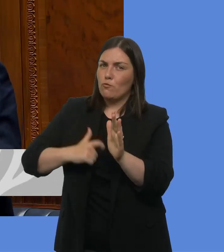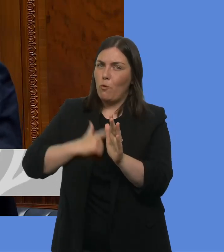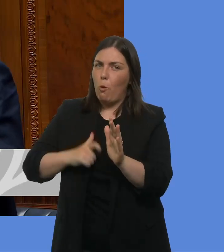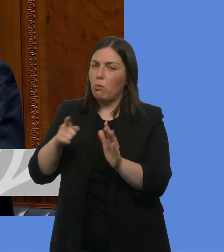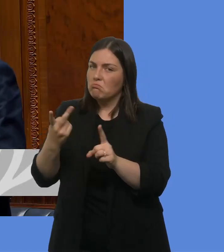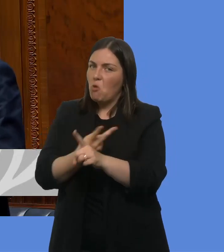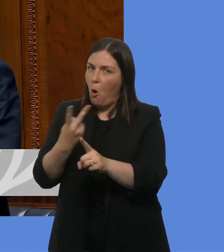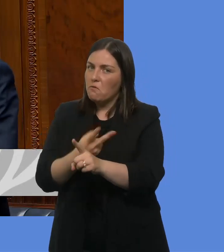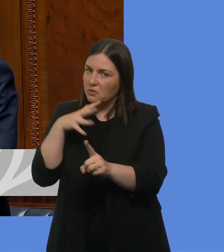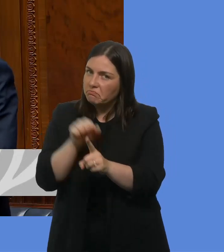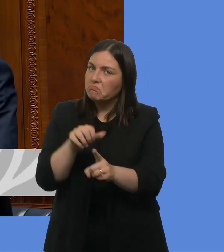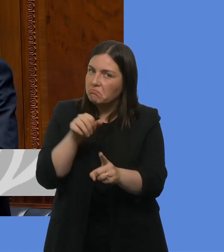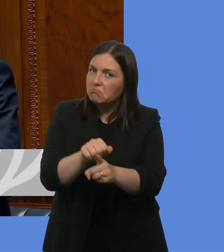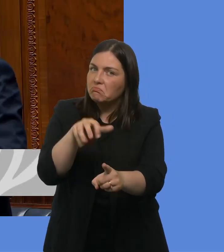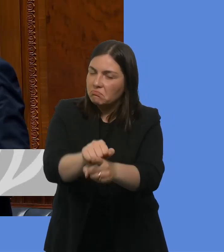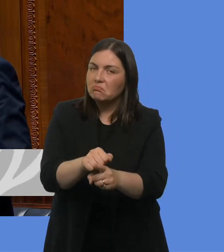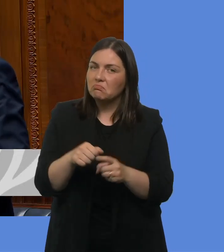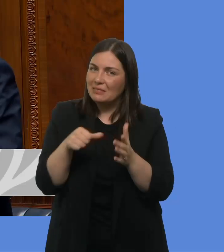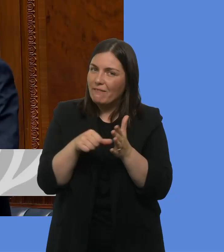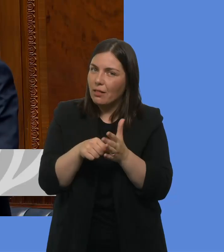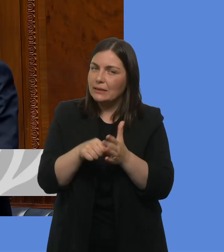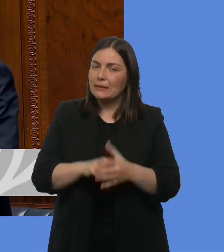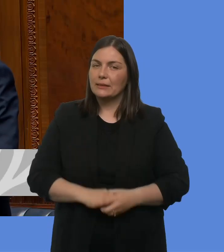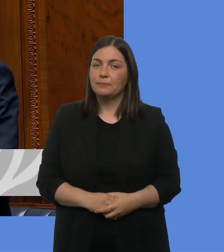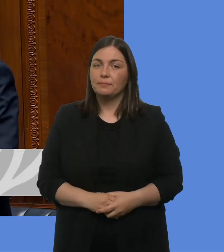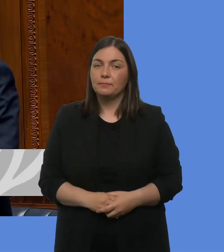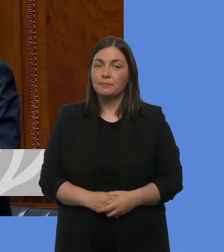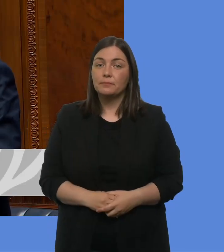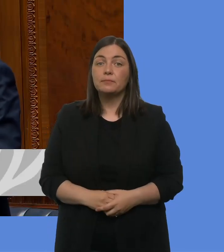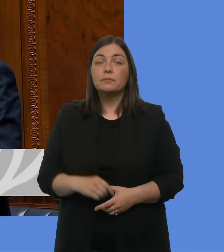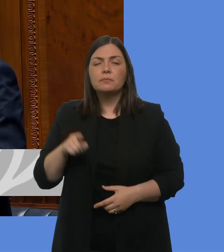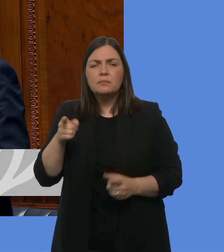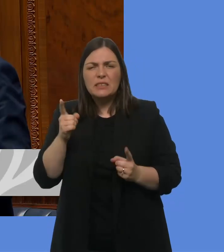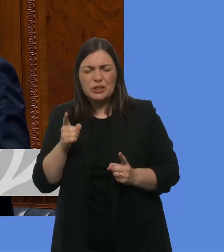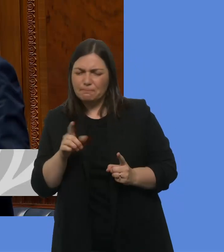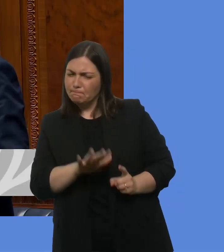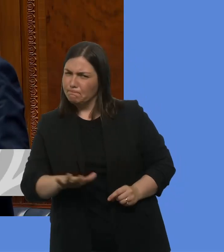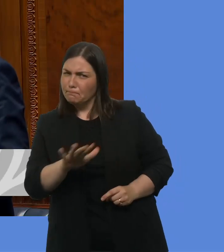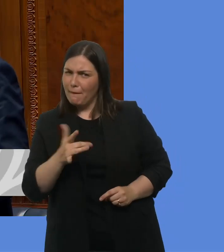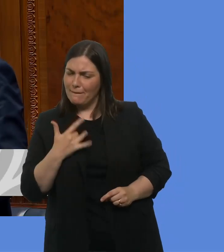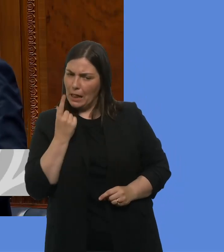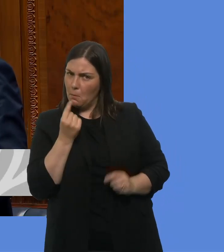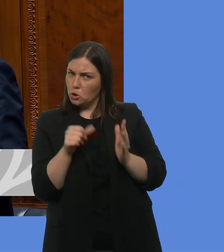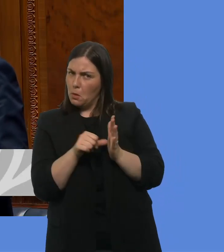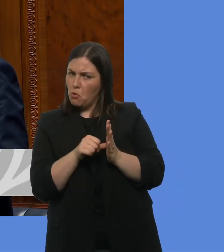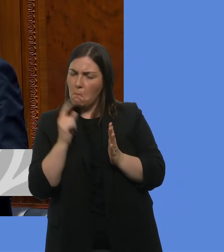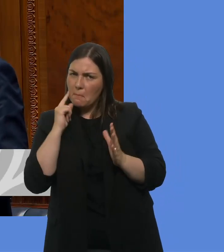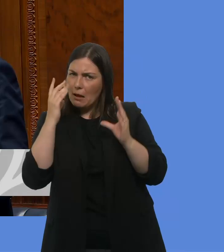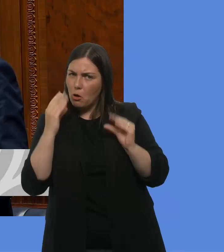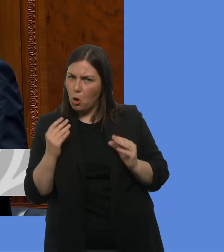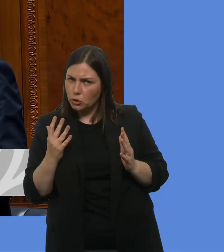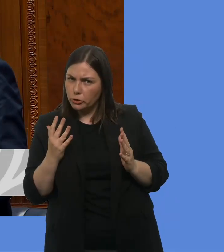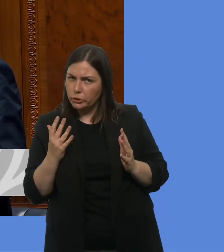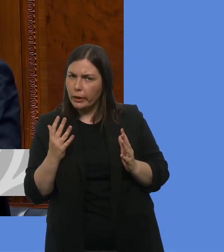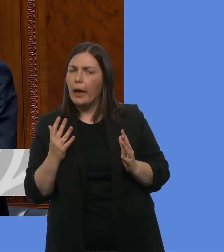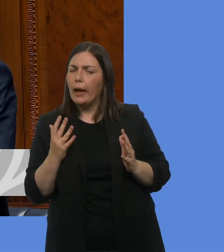issues. That said, even when a teacher has highlighted a possible problem, the issue is often an inordinate